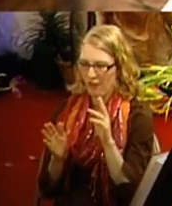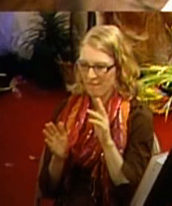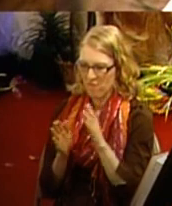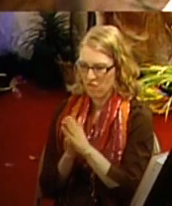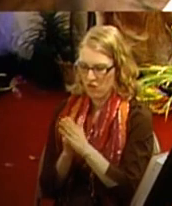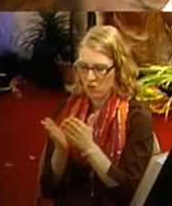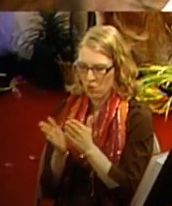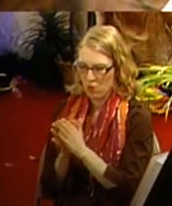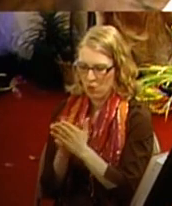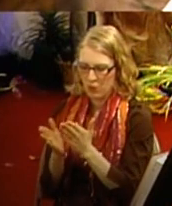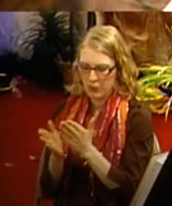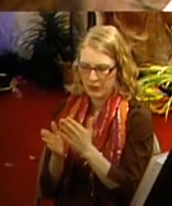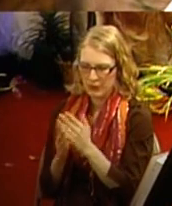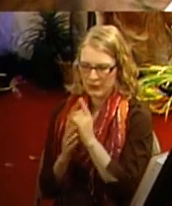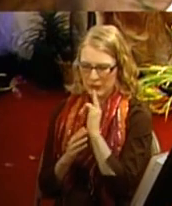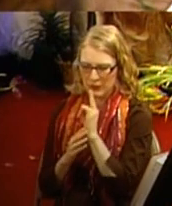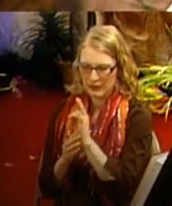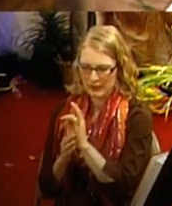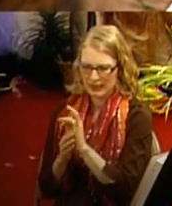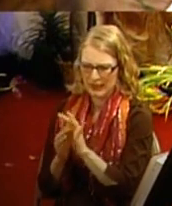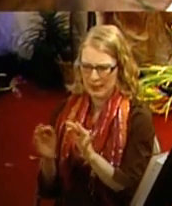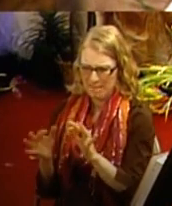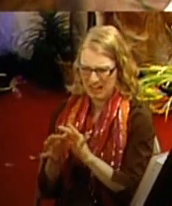rather daunting in its message.